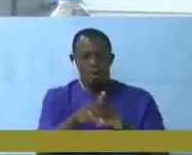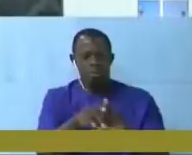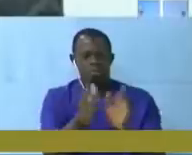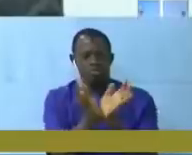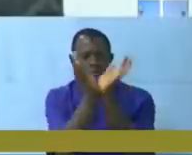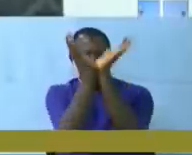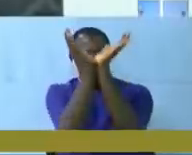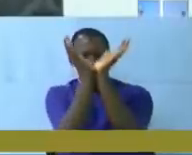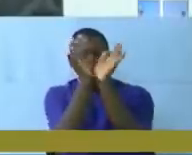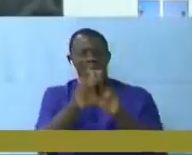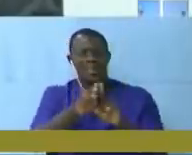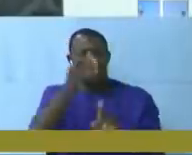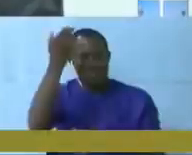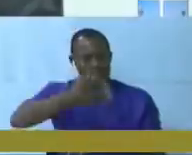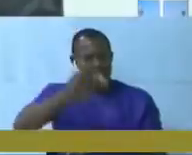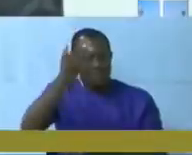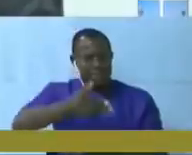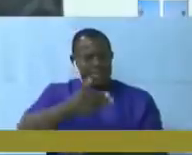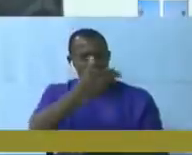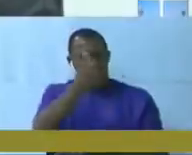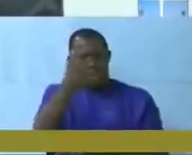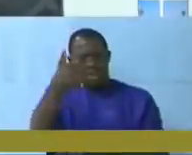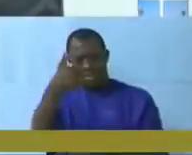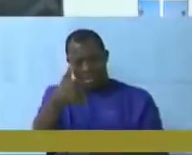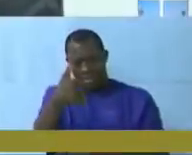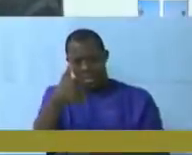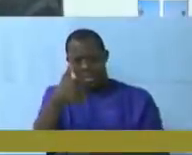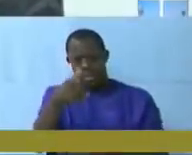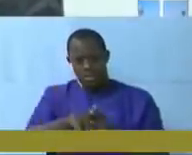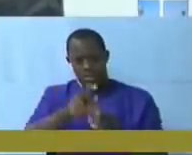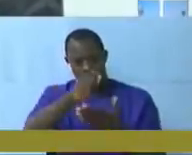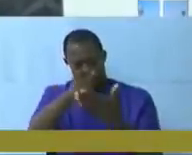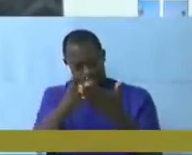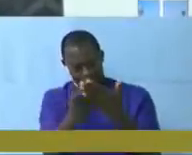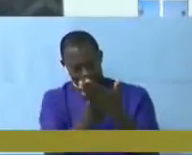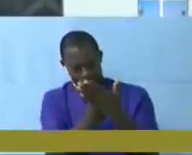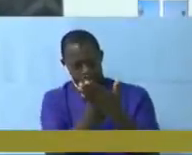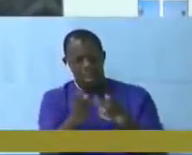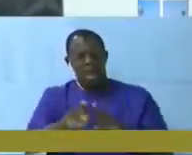1996 draft with the draft submitted for referendum, the